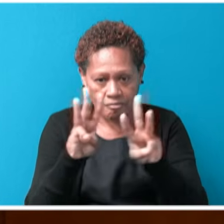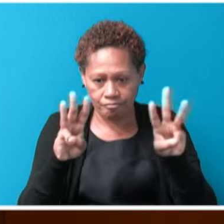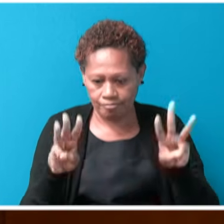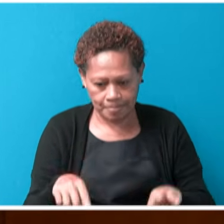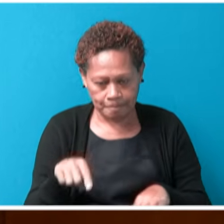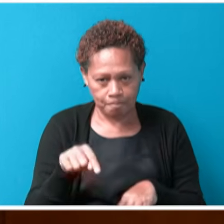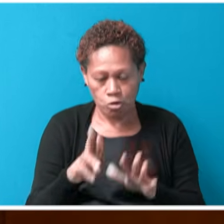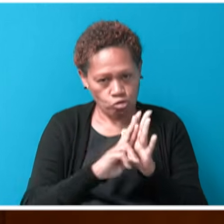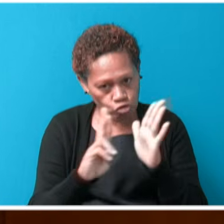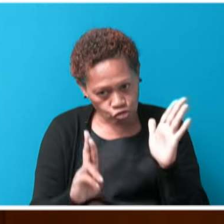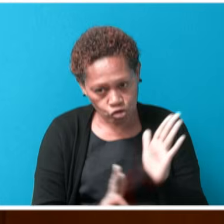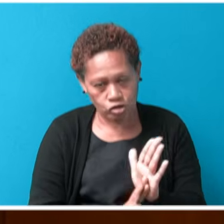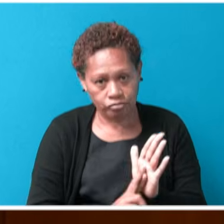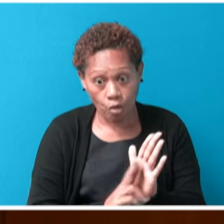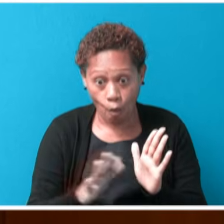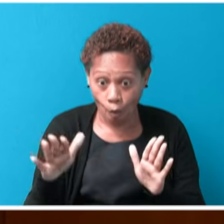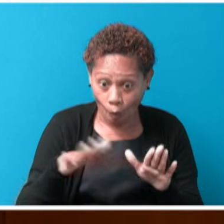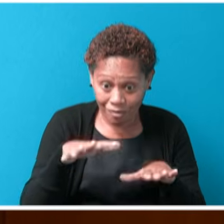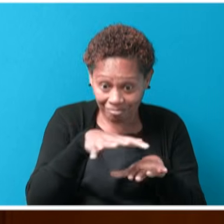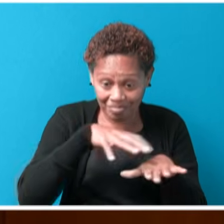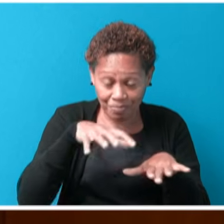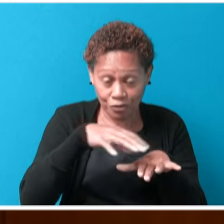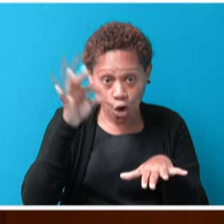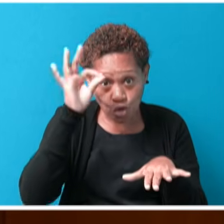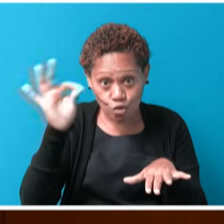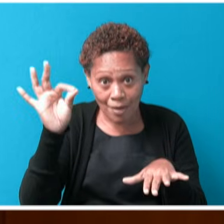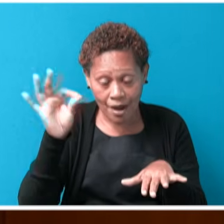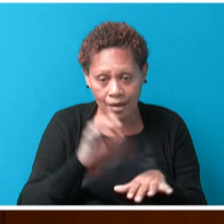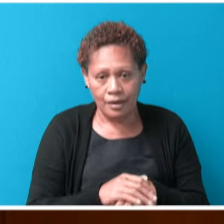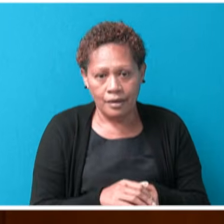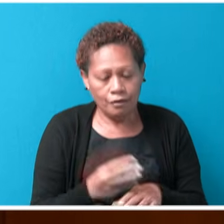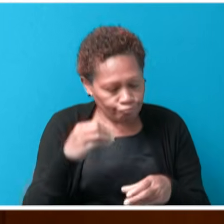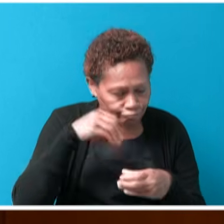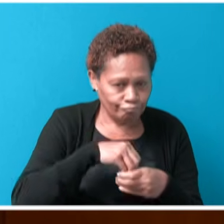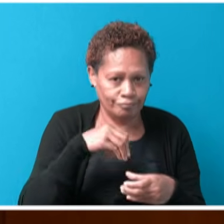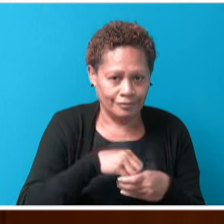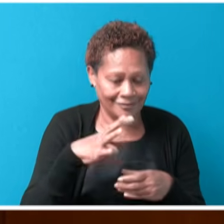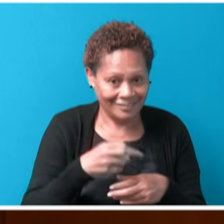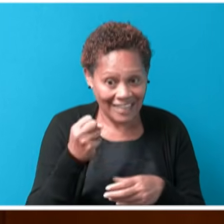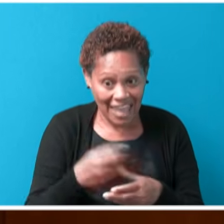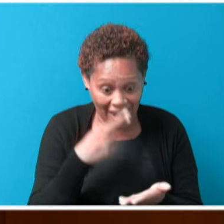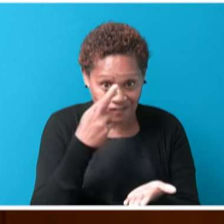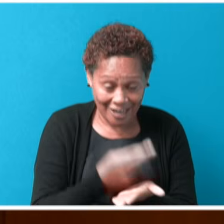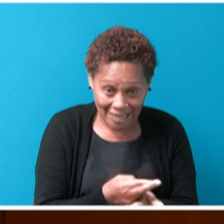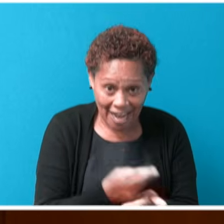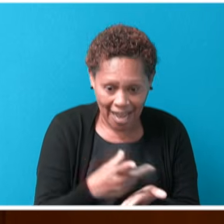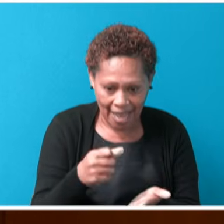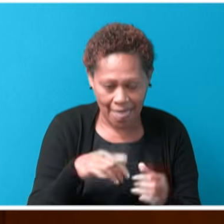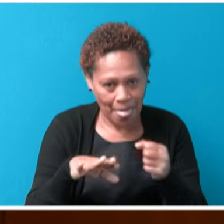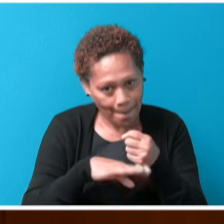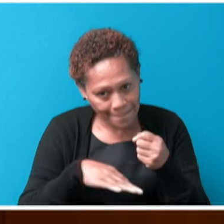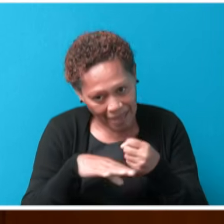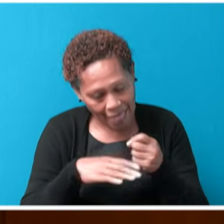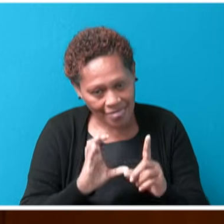consultations across all divisions, including Rotuma. It recognizes the realities we face: climate